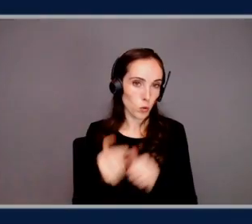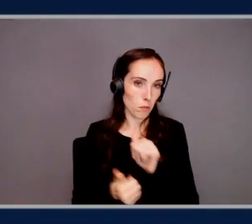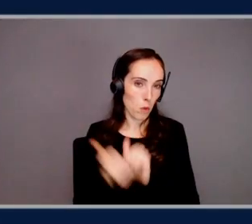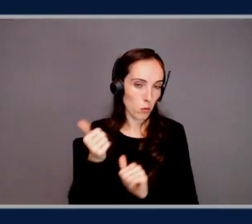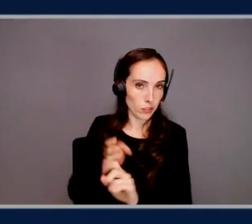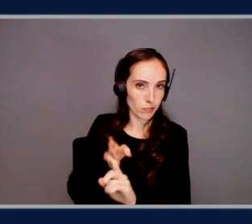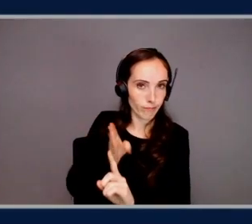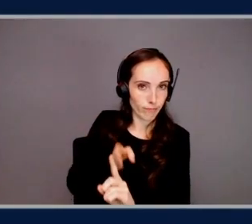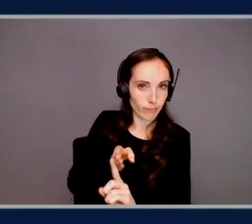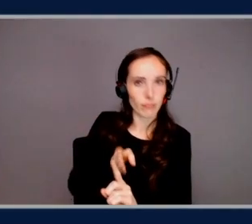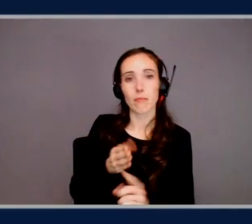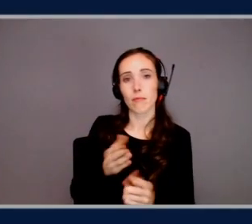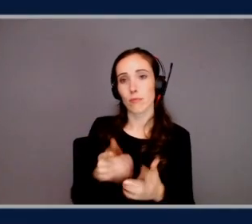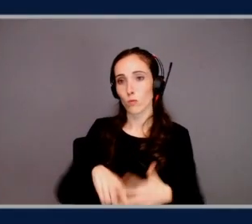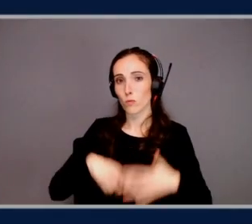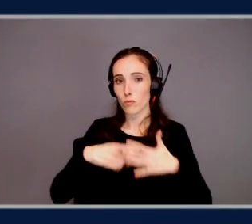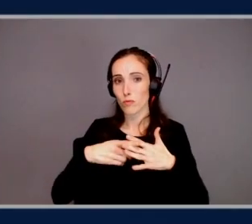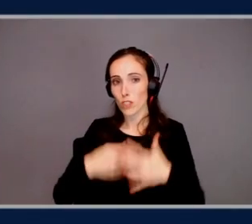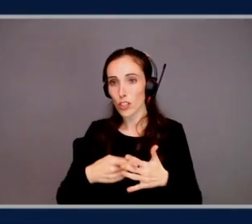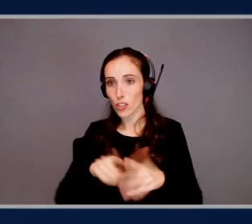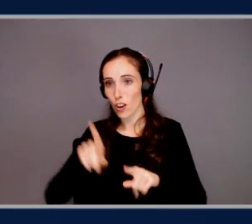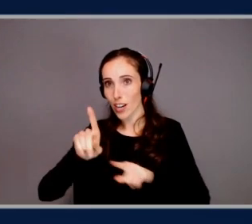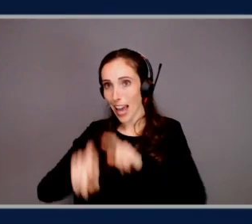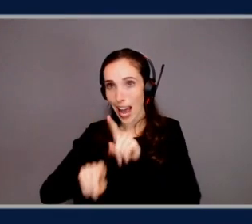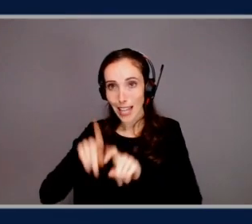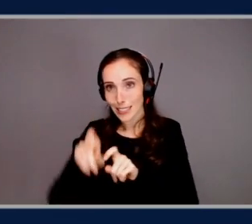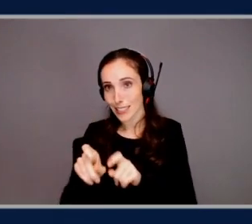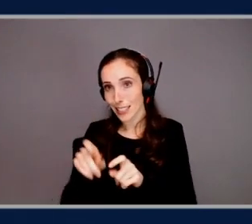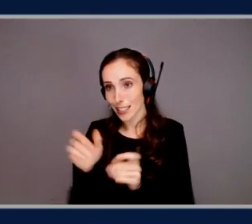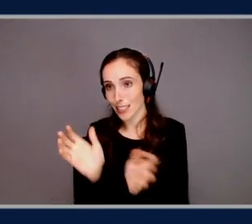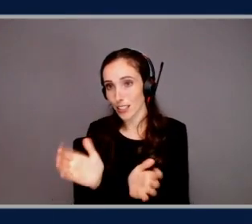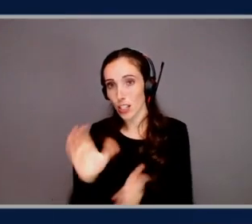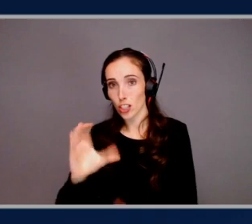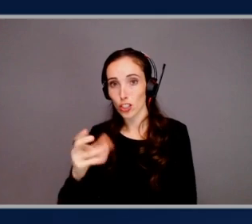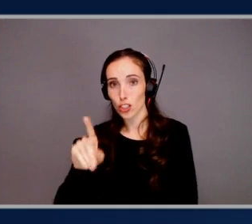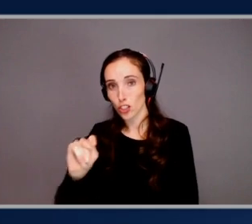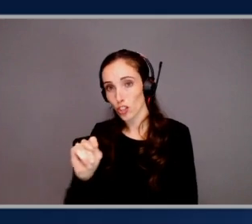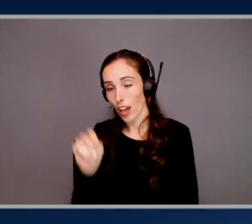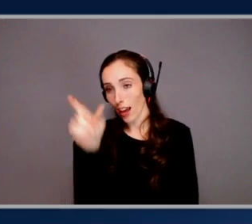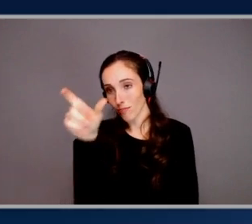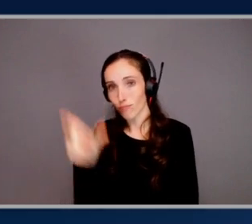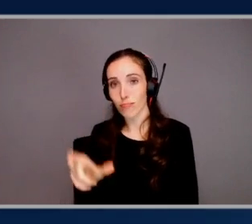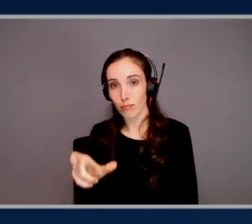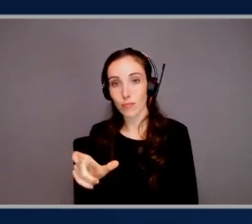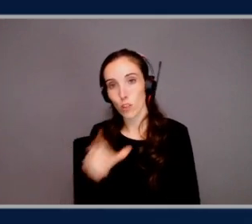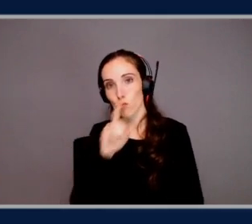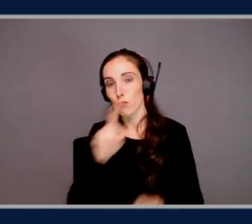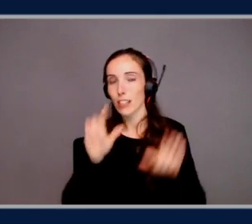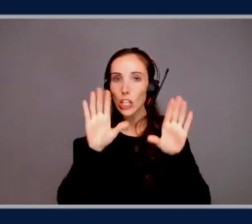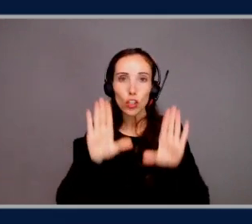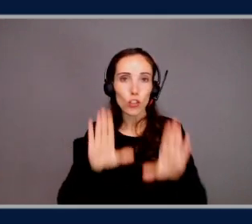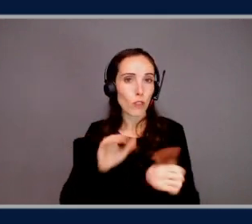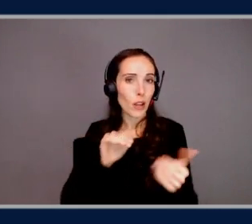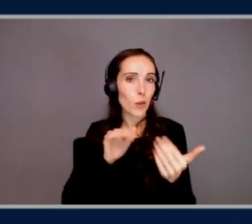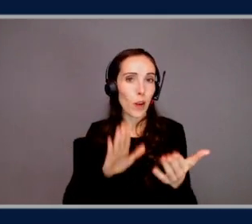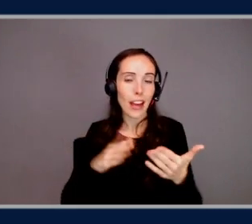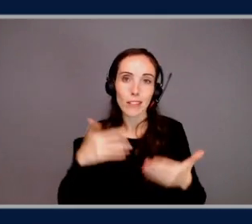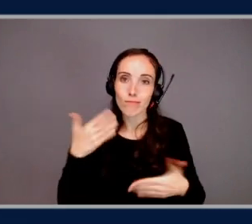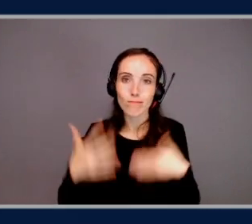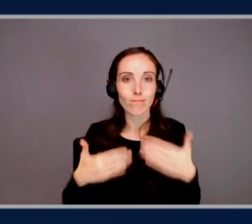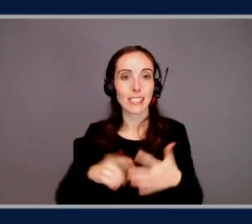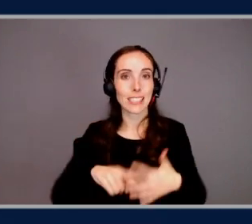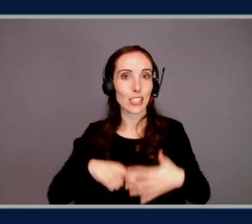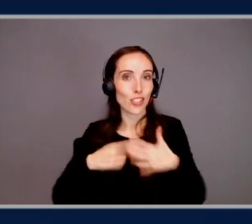some questions over in the chat. You'll see on the right hand side there's a chat there. And this is a great way to get started because it's